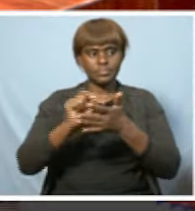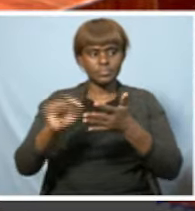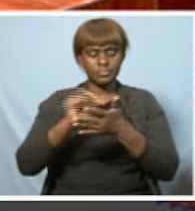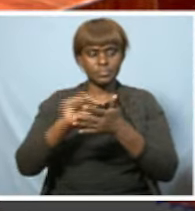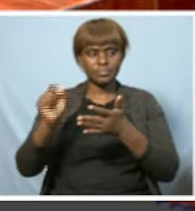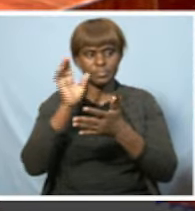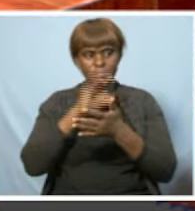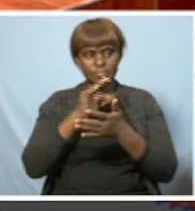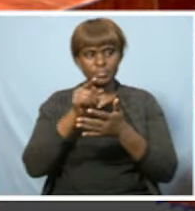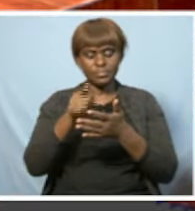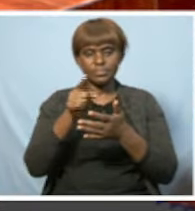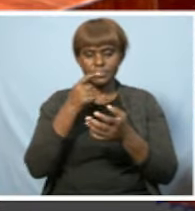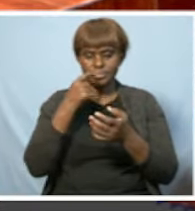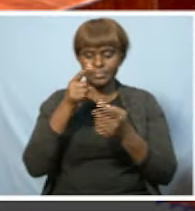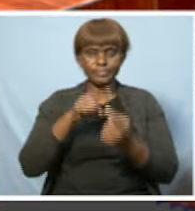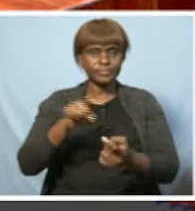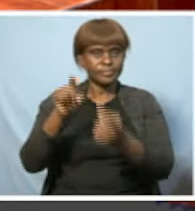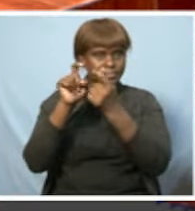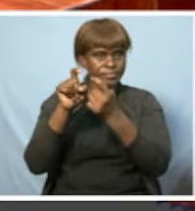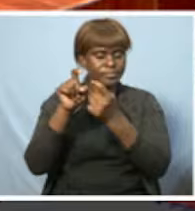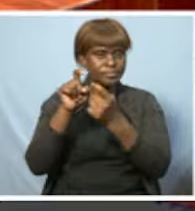You see the challenge